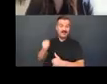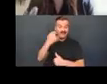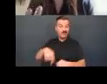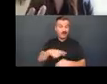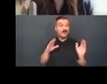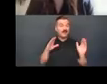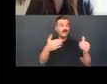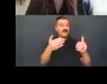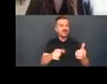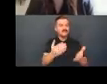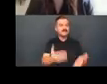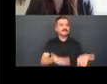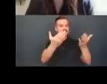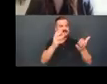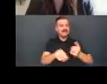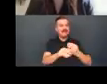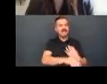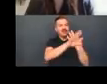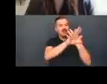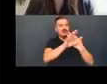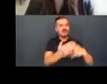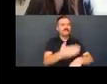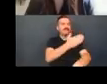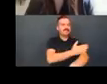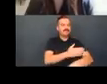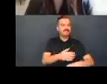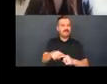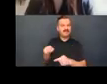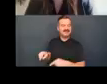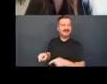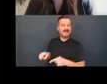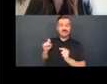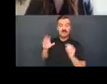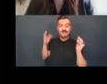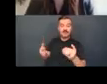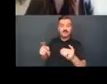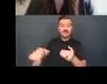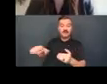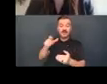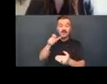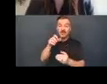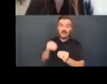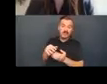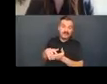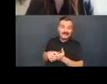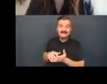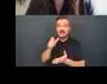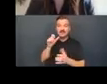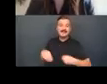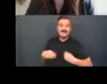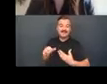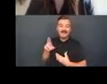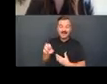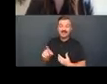the enhancement of the virtual encounter. Our focus instead should lie with the more precarious caregivers whose physical